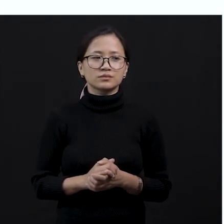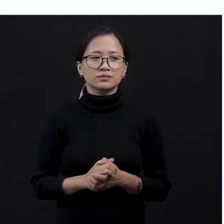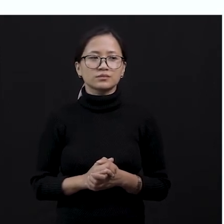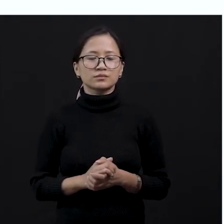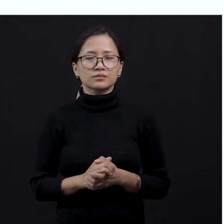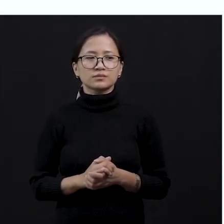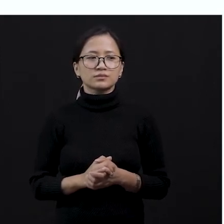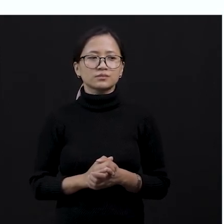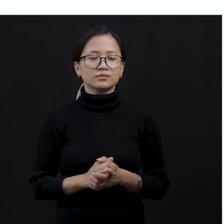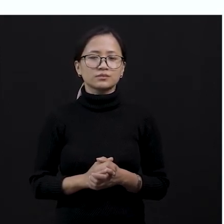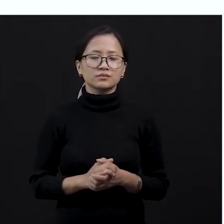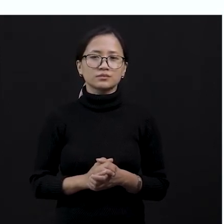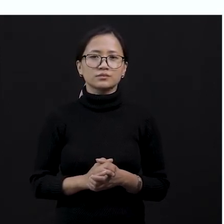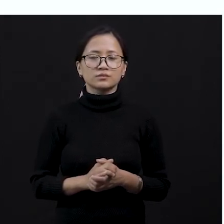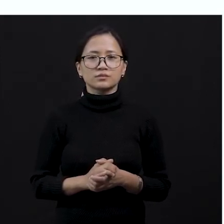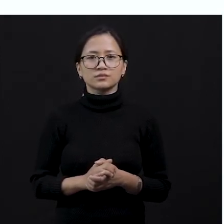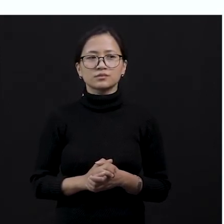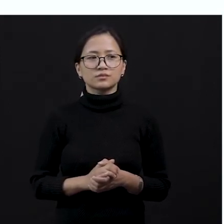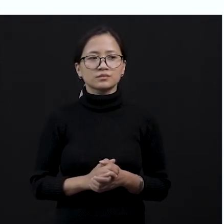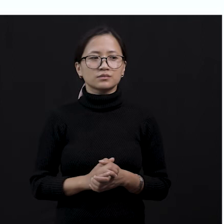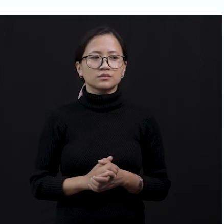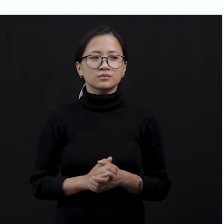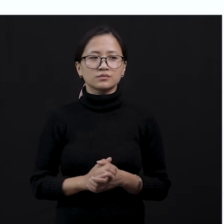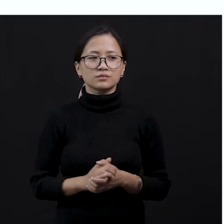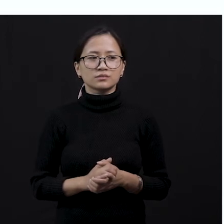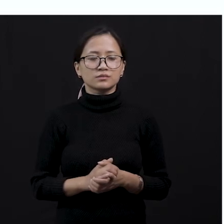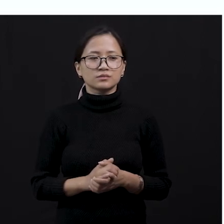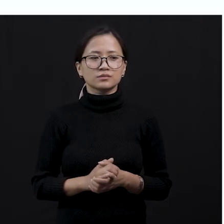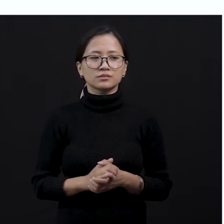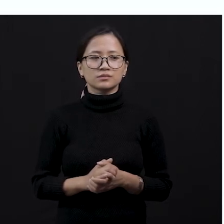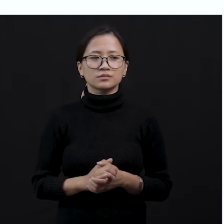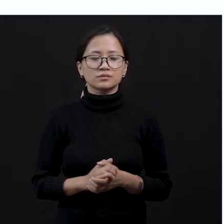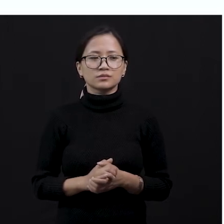and S for same. That is synonyms. Now,